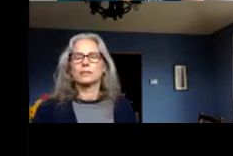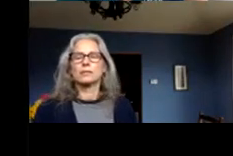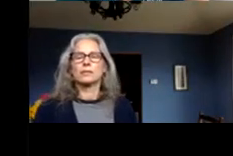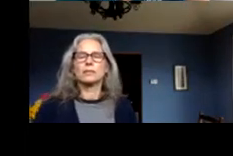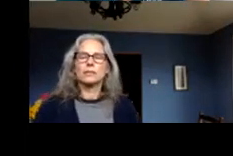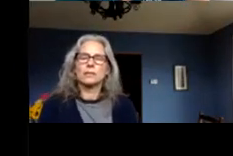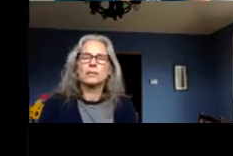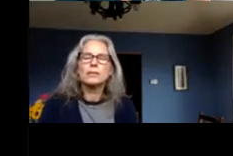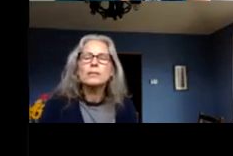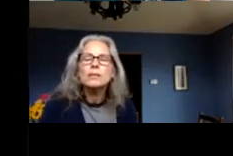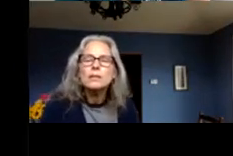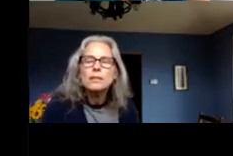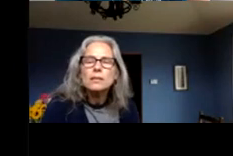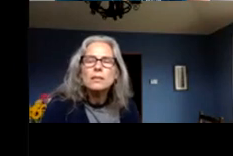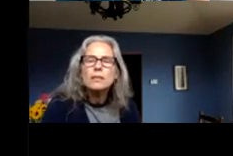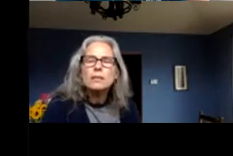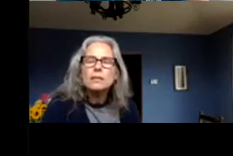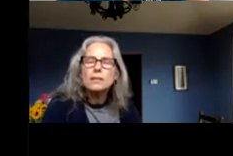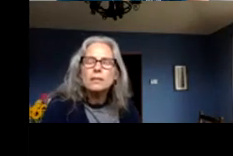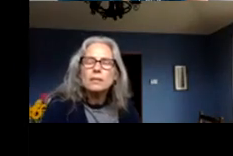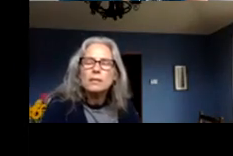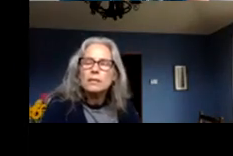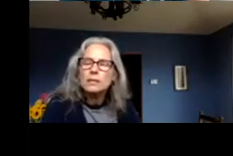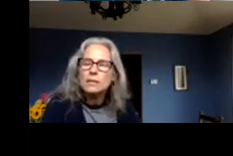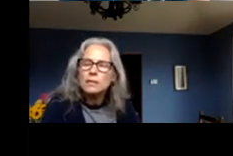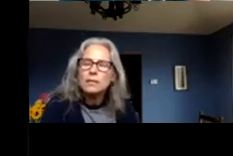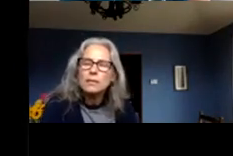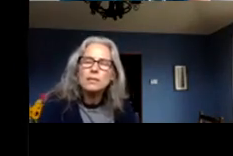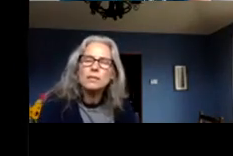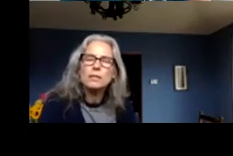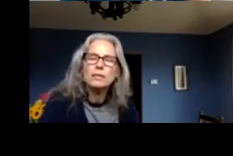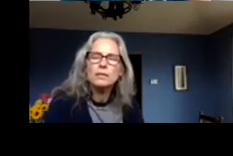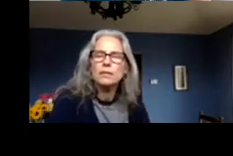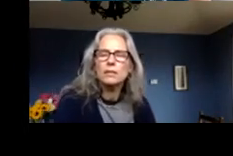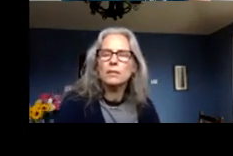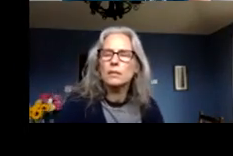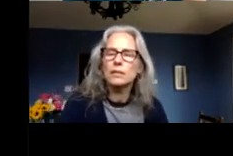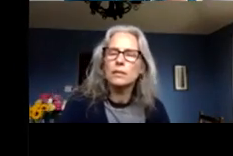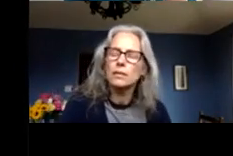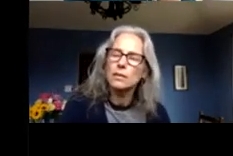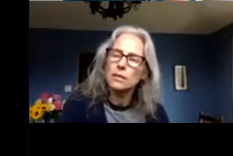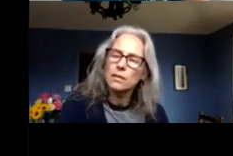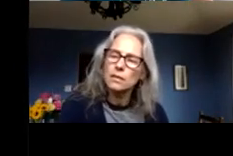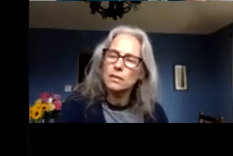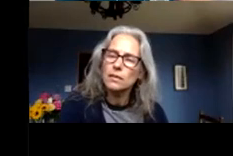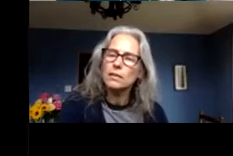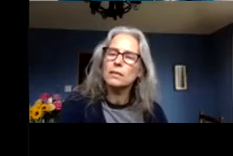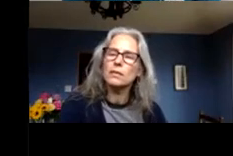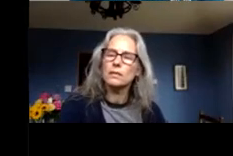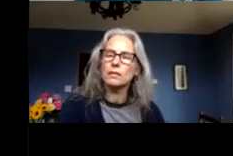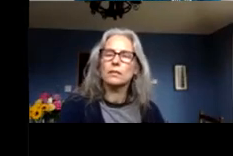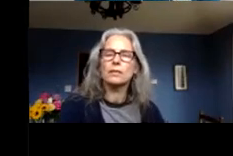That selector works great on a phone because the screen doesn't have to be as big. But that's another thing. It's just inside the